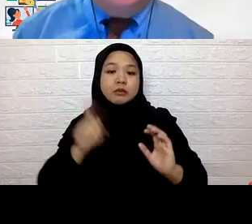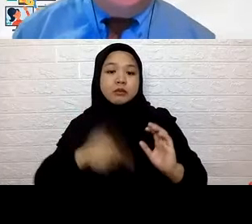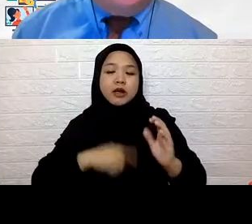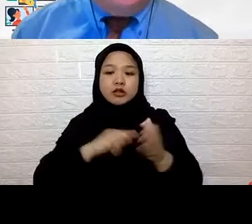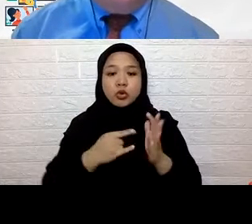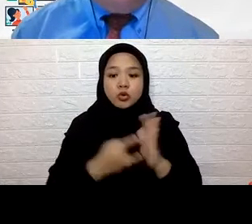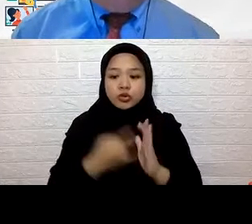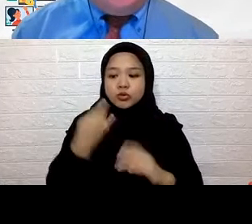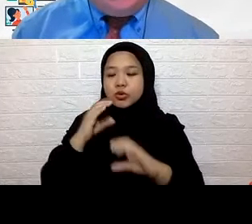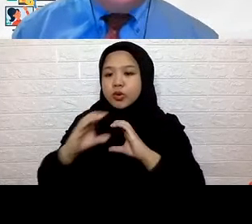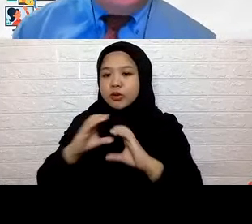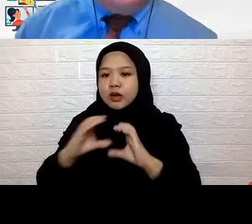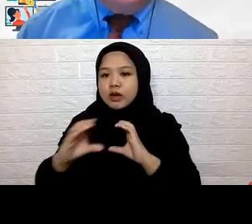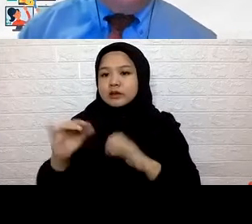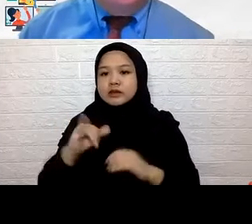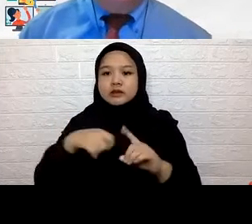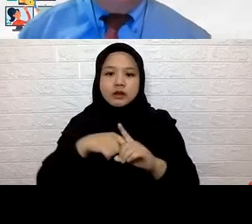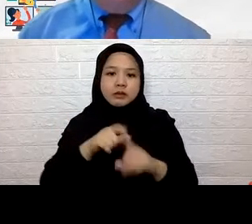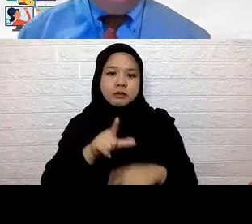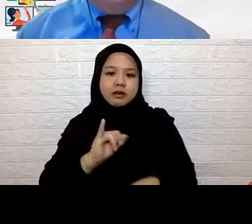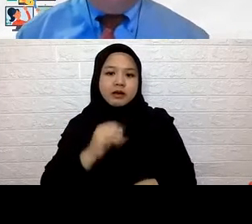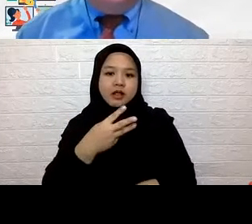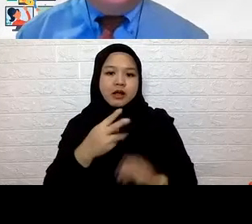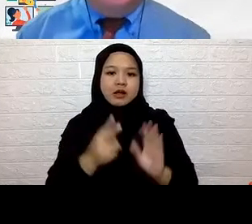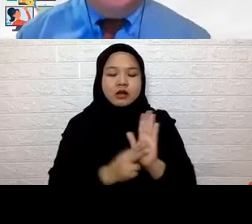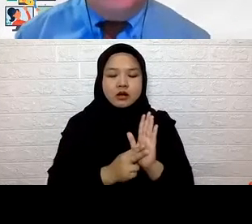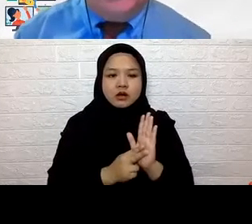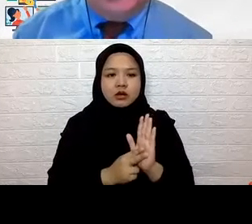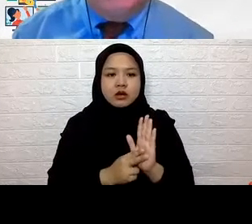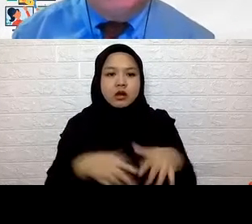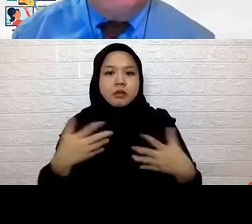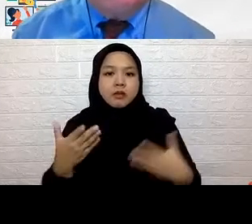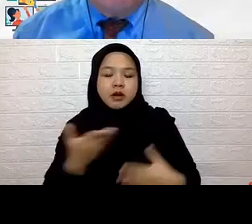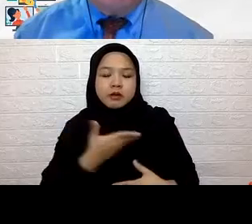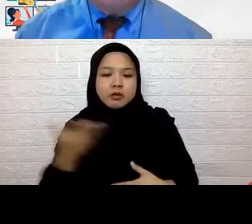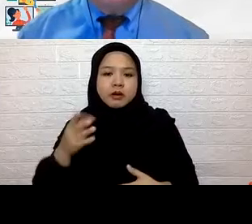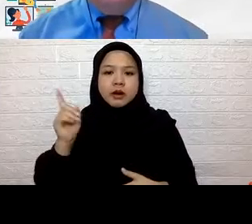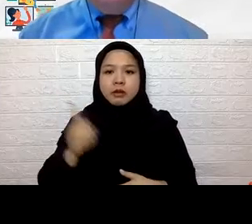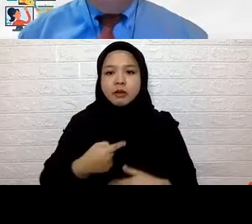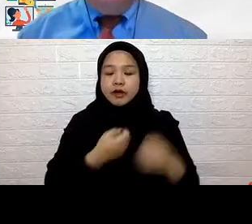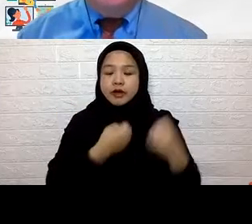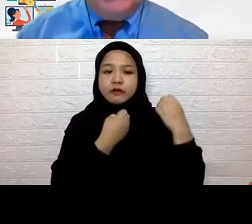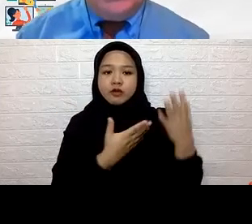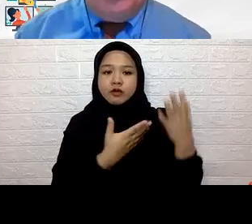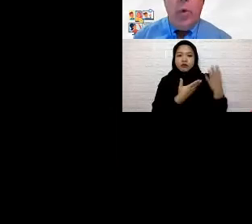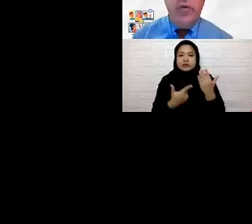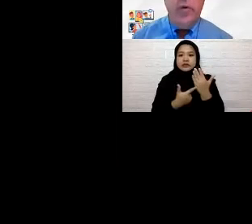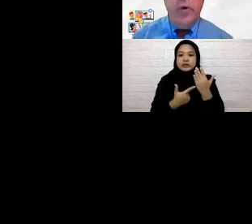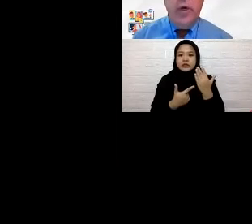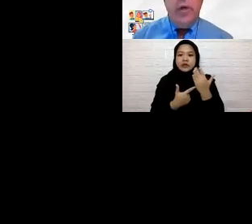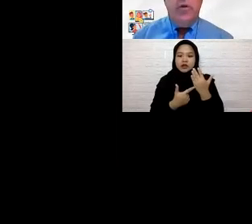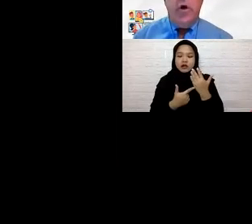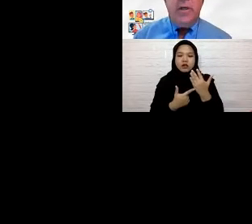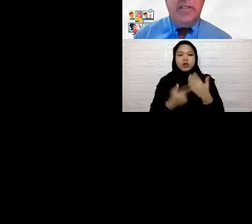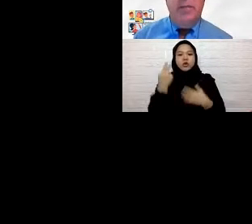professionals who are using technology to access and store digital information. Number three, I want